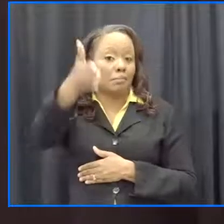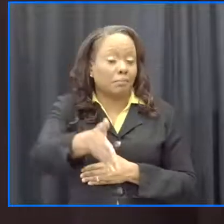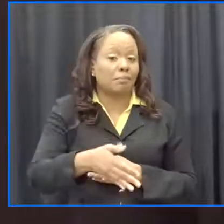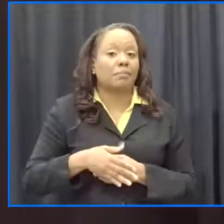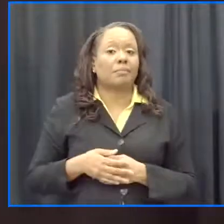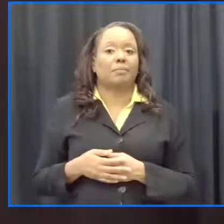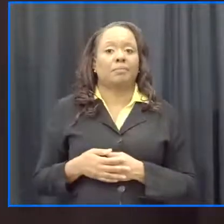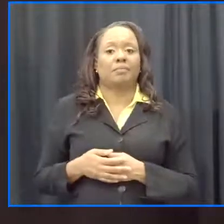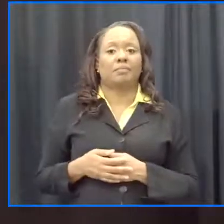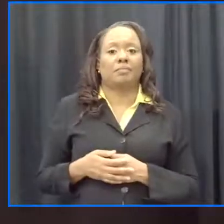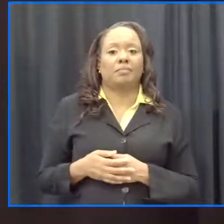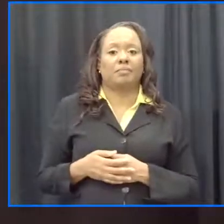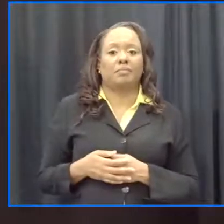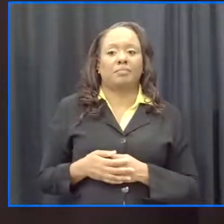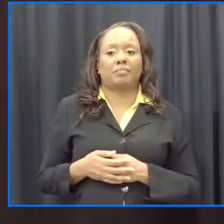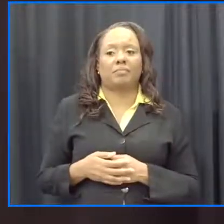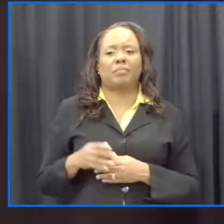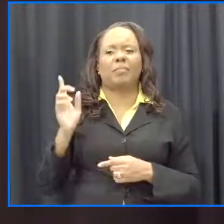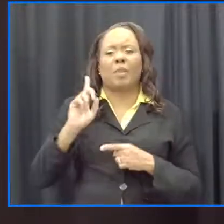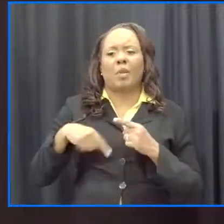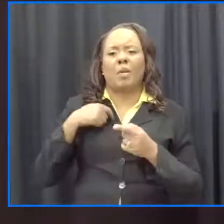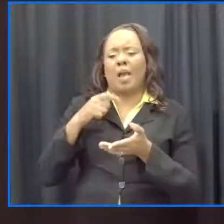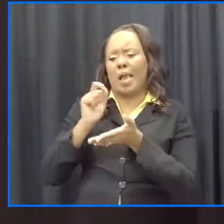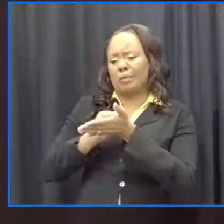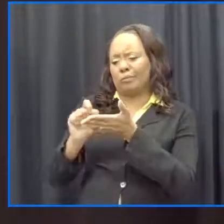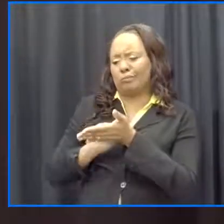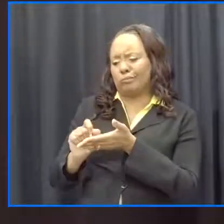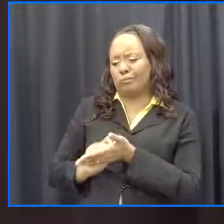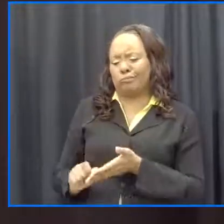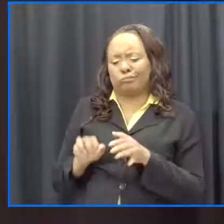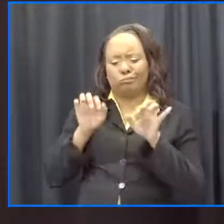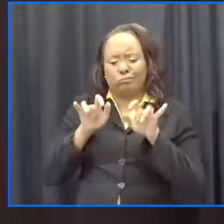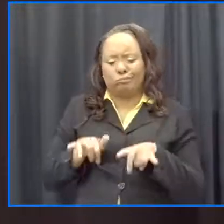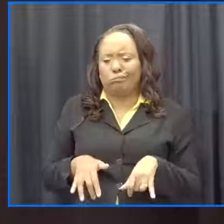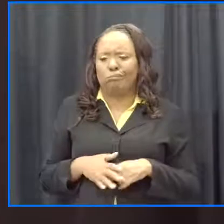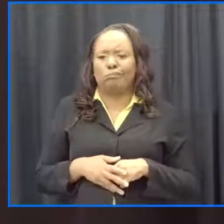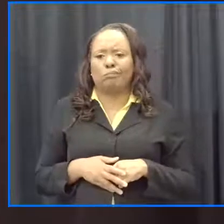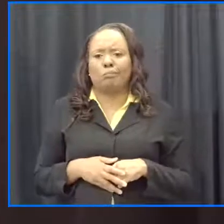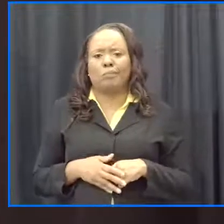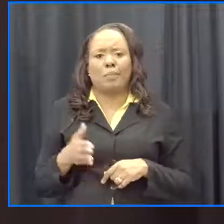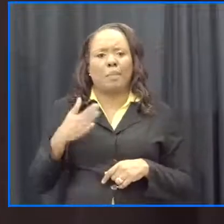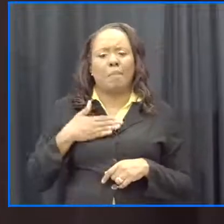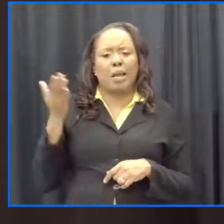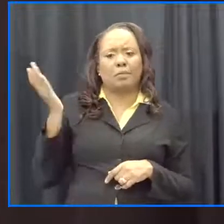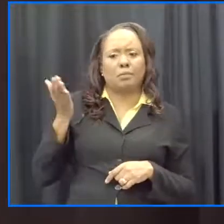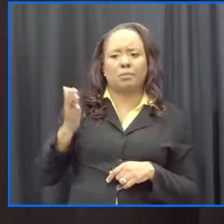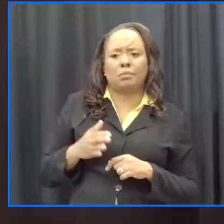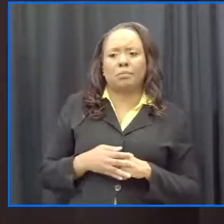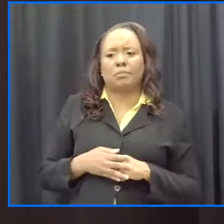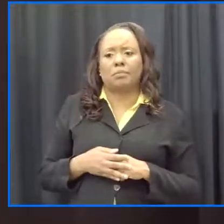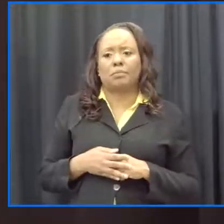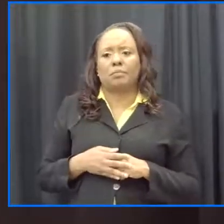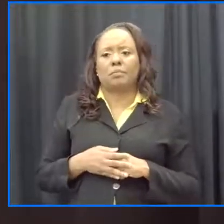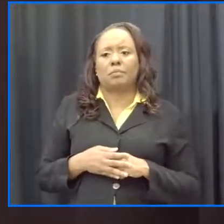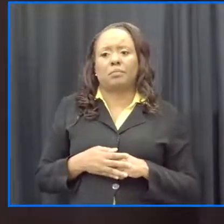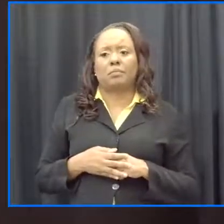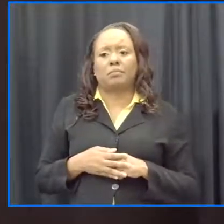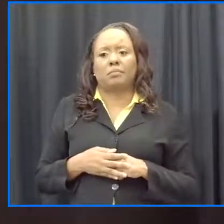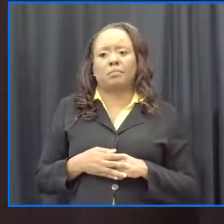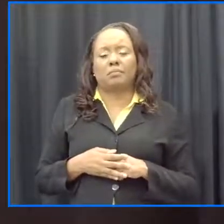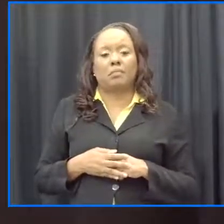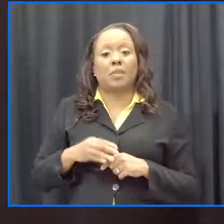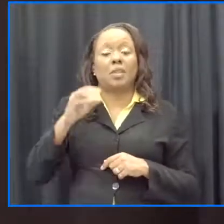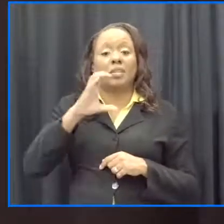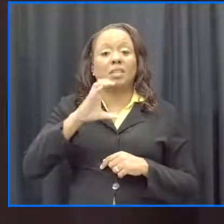Fortuitously, as I was preparing these remarks, Mr. Justice Adrian Saunders, the President of the Caribbean Court of Justice, in